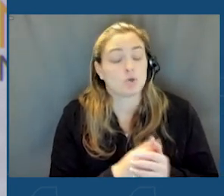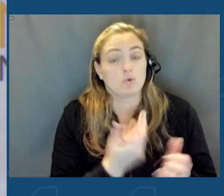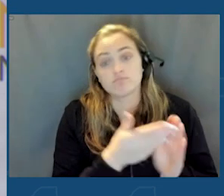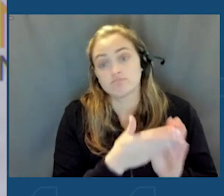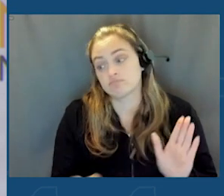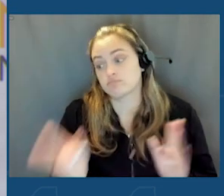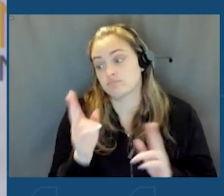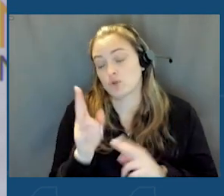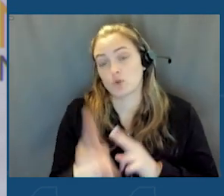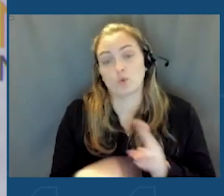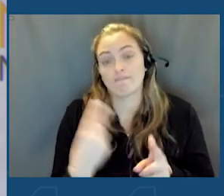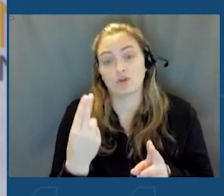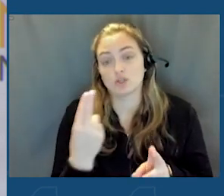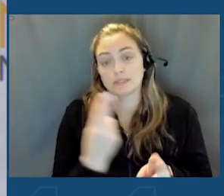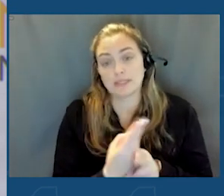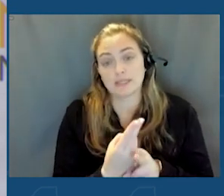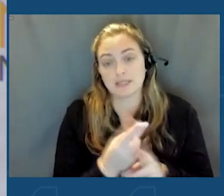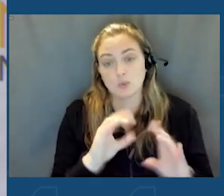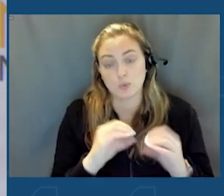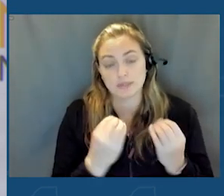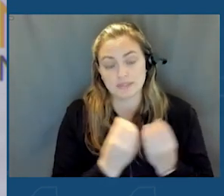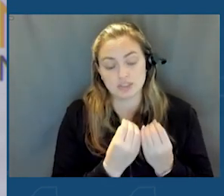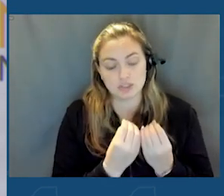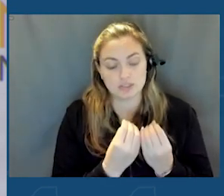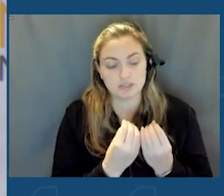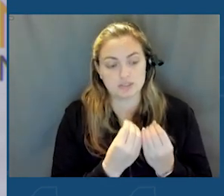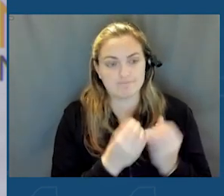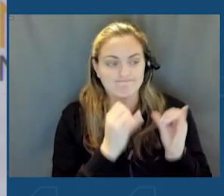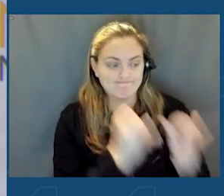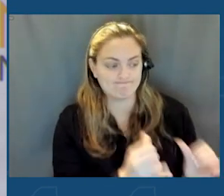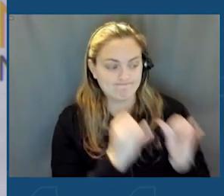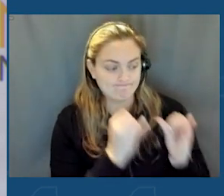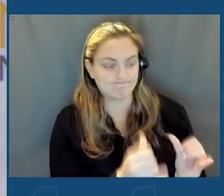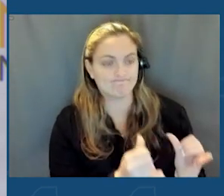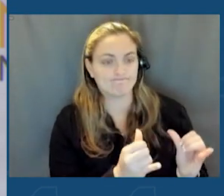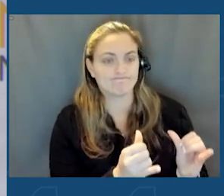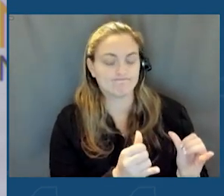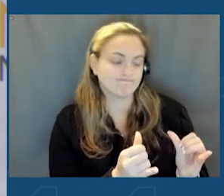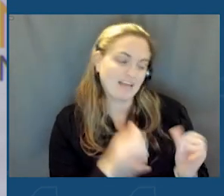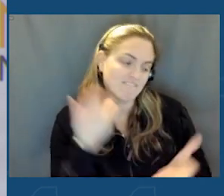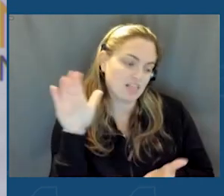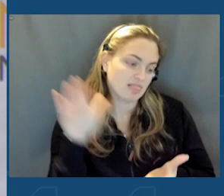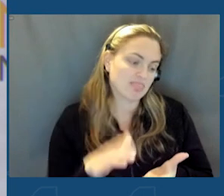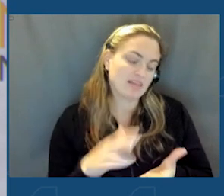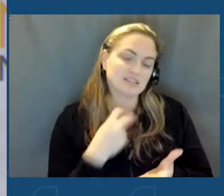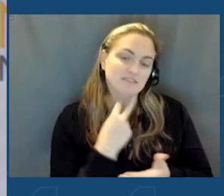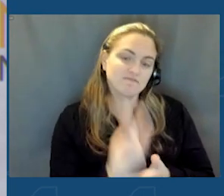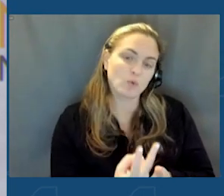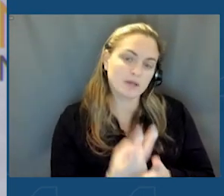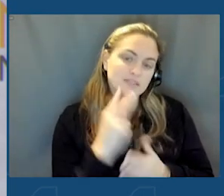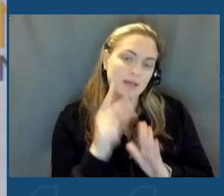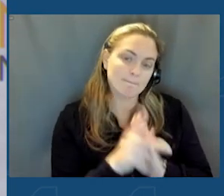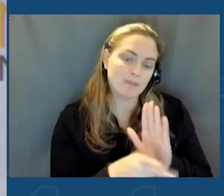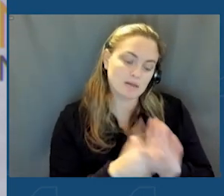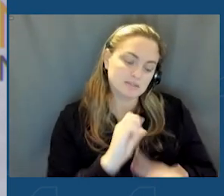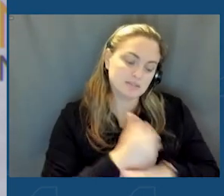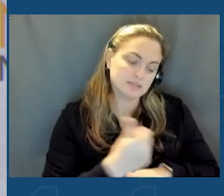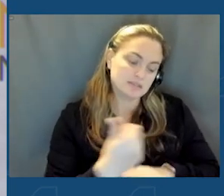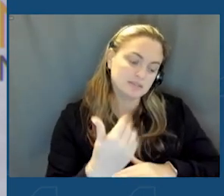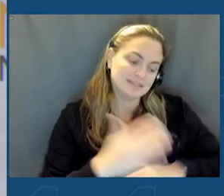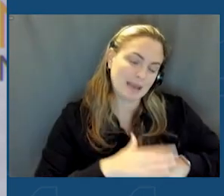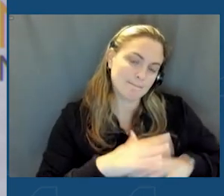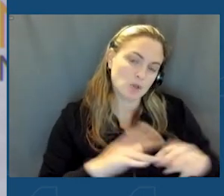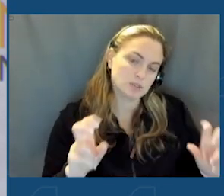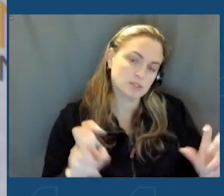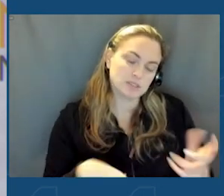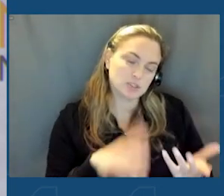those organizations like ours have less of a voice at policymaking tables, and it is such a joy to see that that